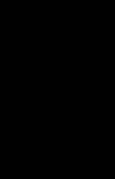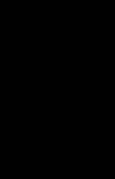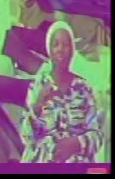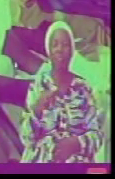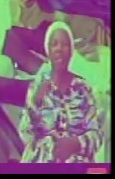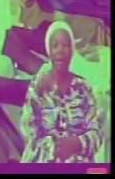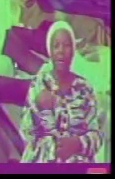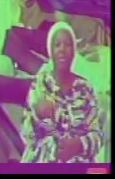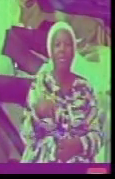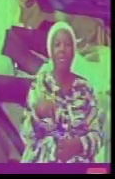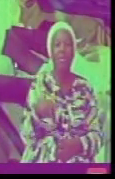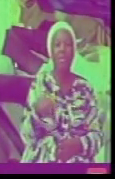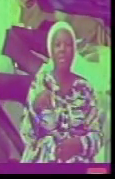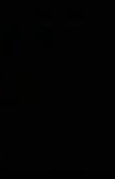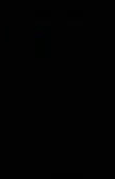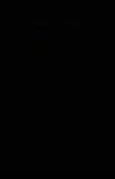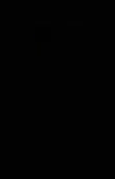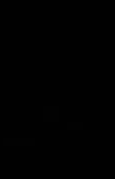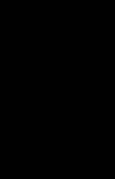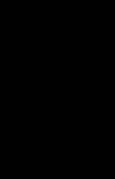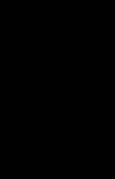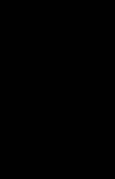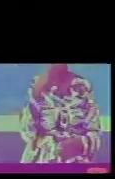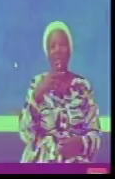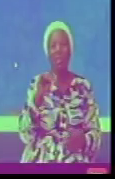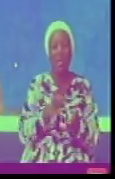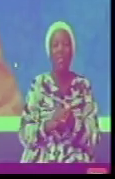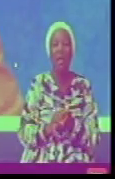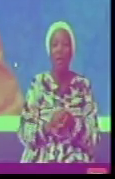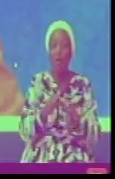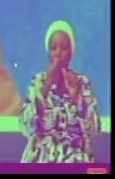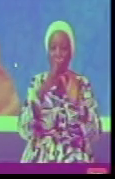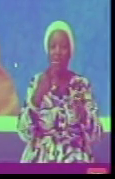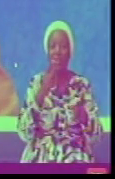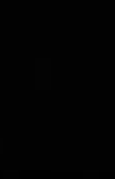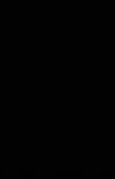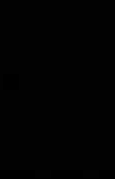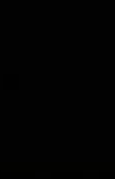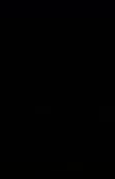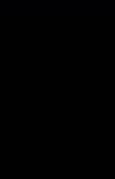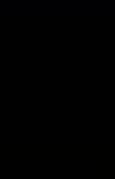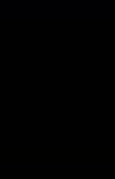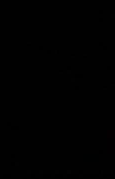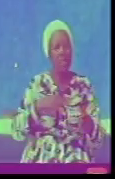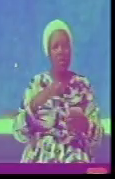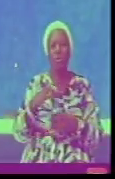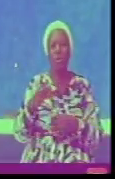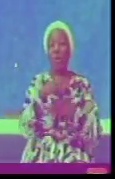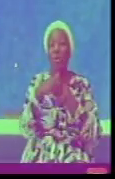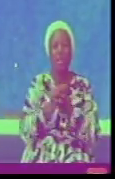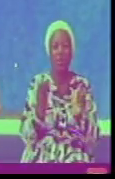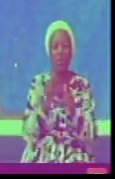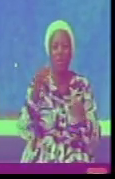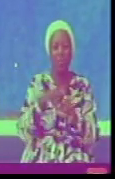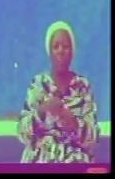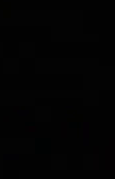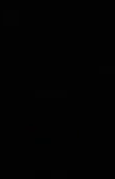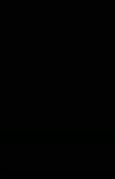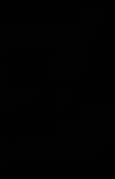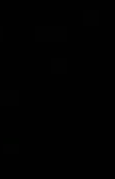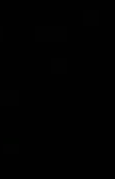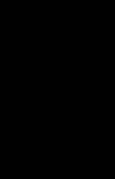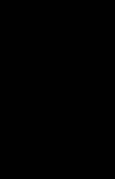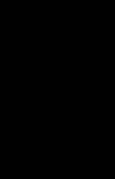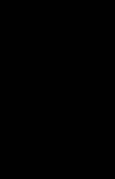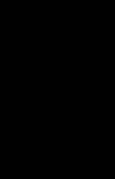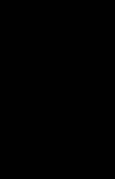said, bless the Lord, O my soul. And all that is within me, bless his holy name.